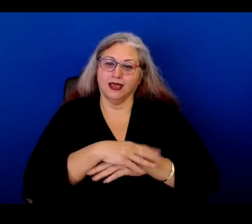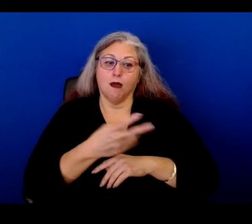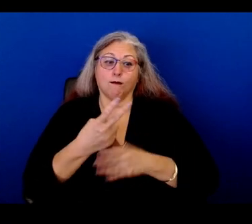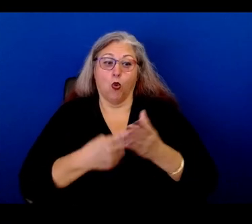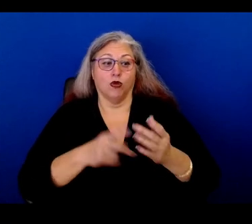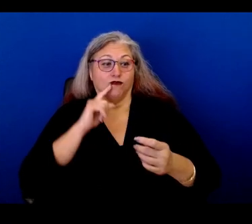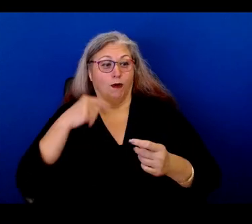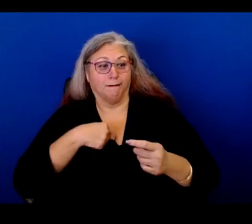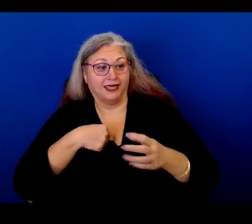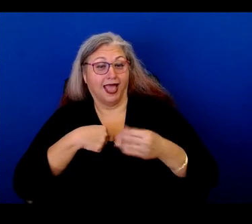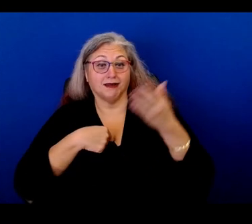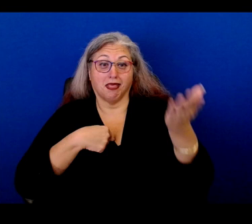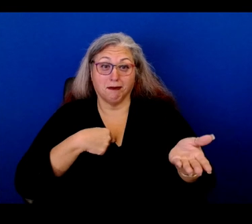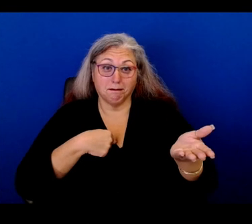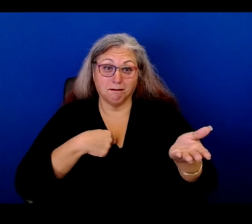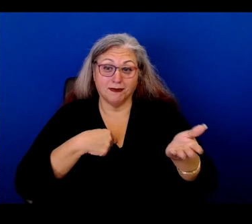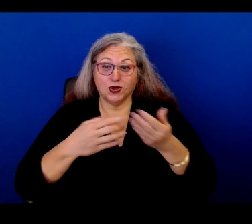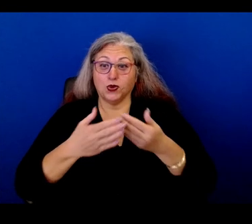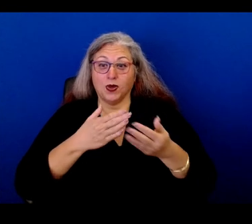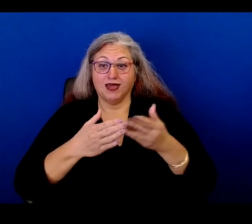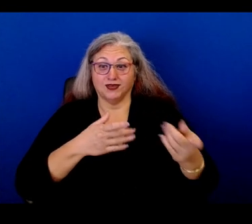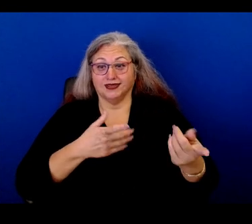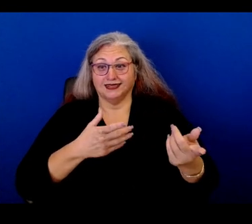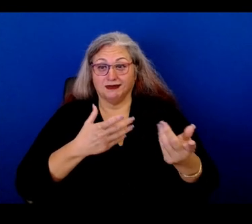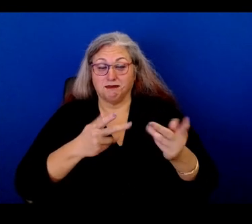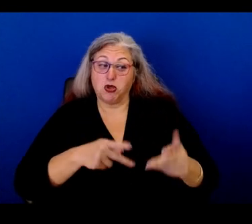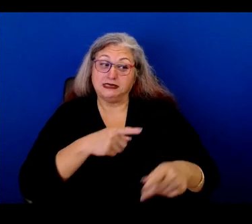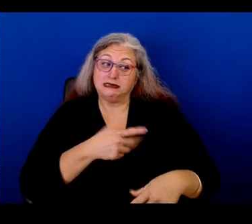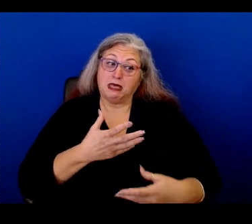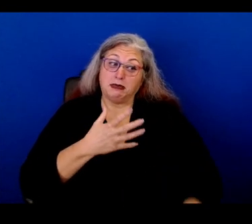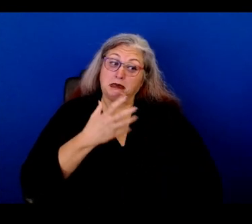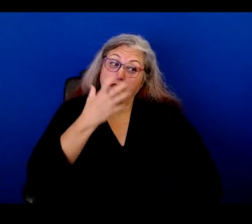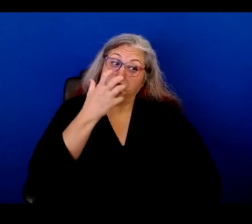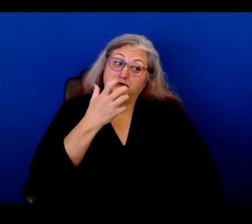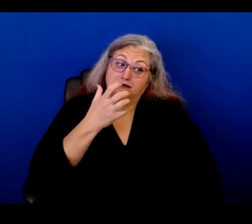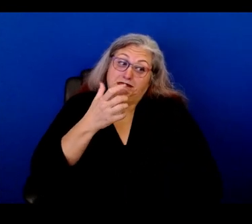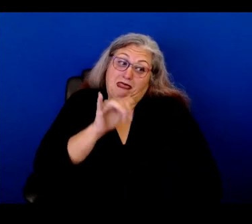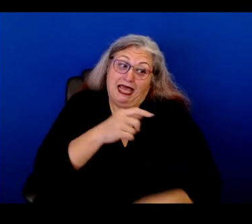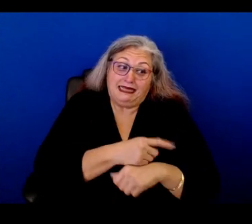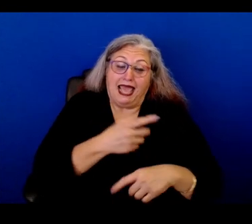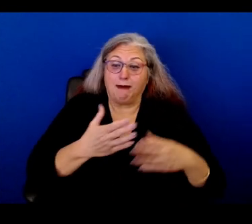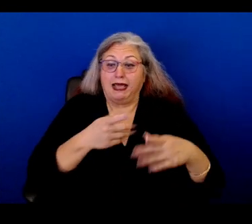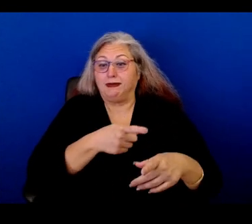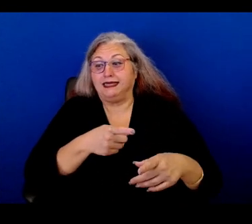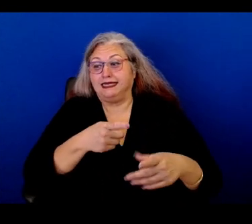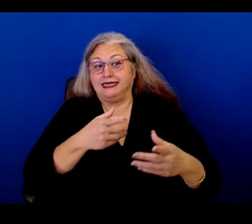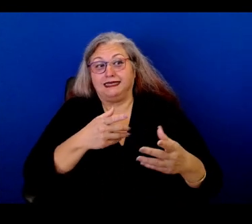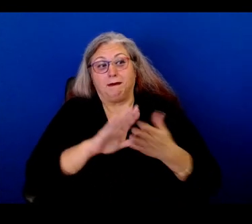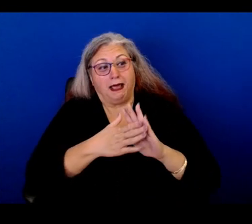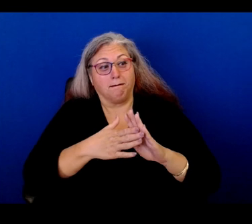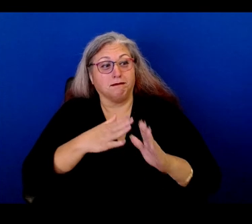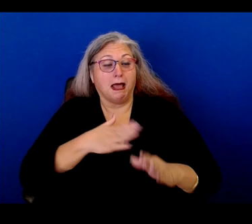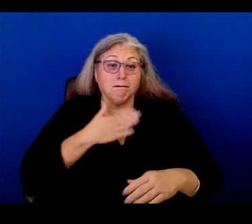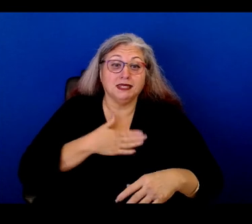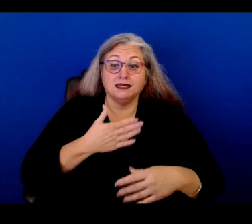you and the person who's a little bit crotchety that morning, maybe isn't so crotchety anymore.